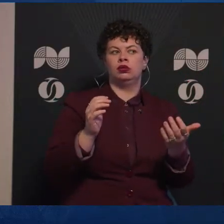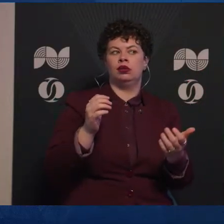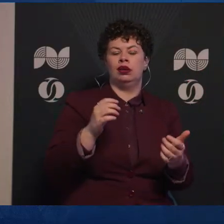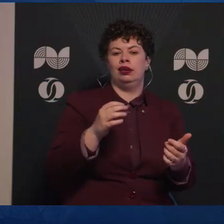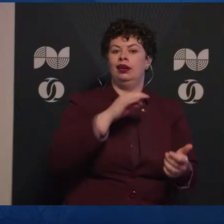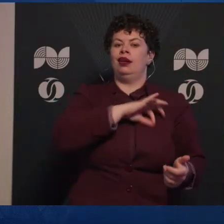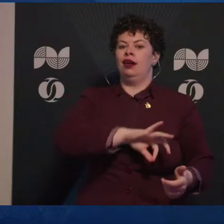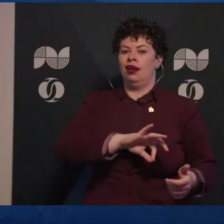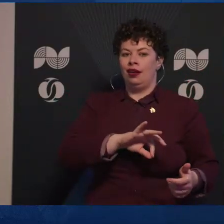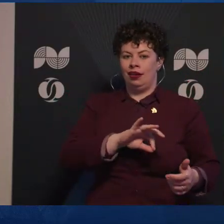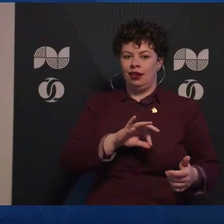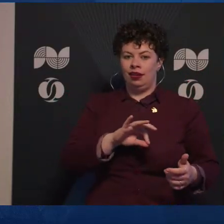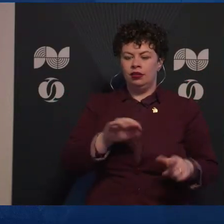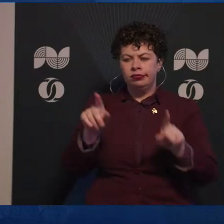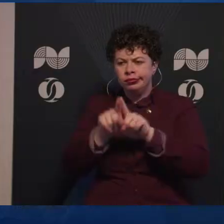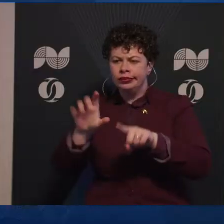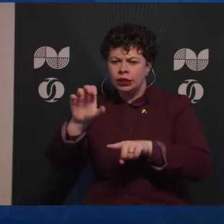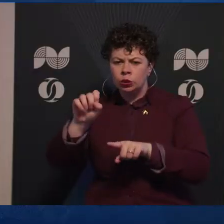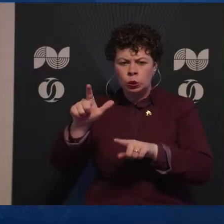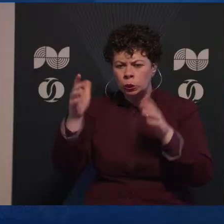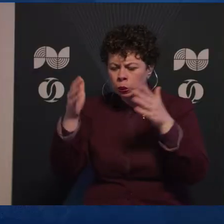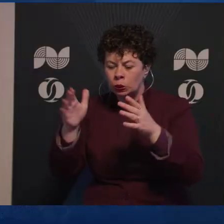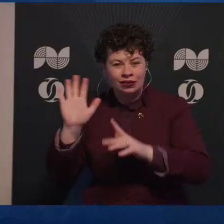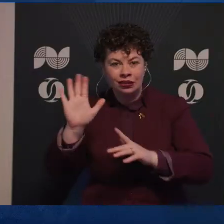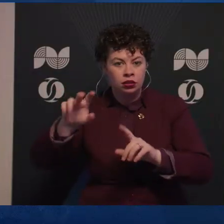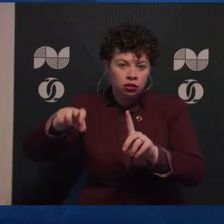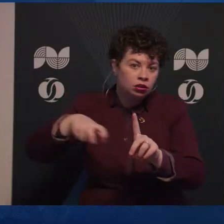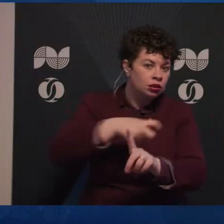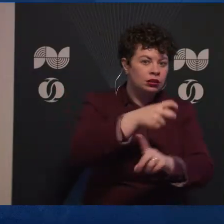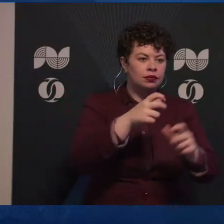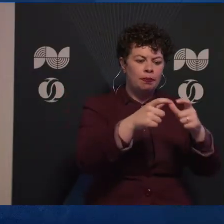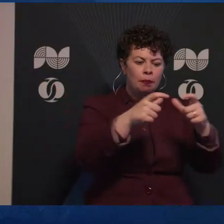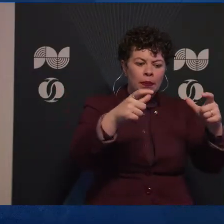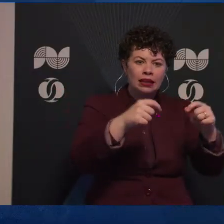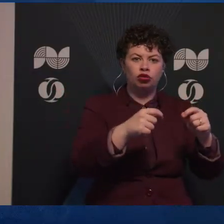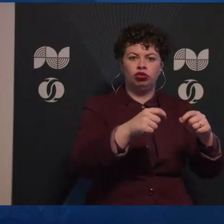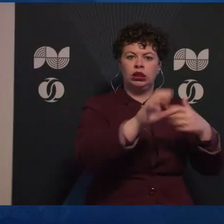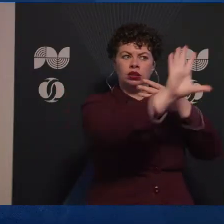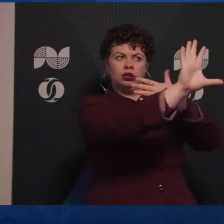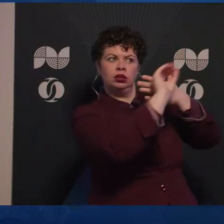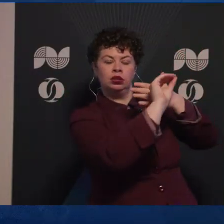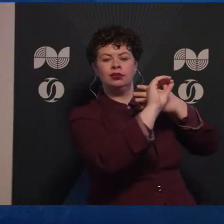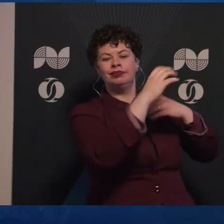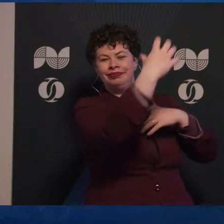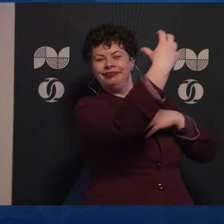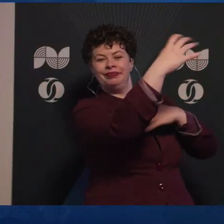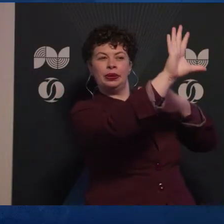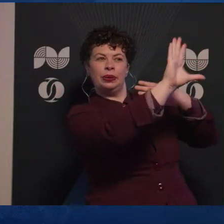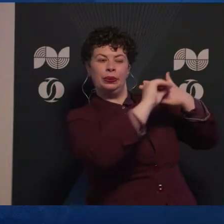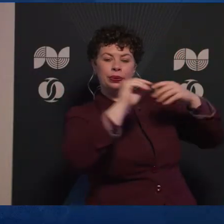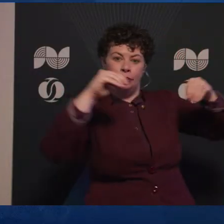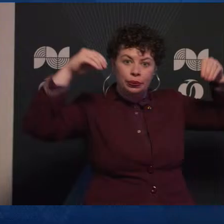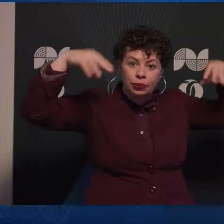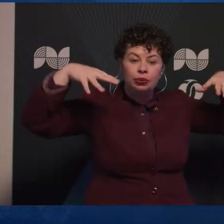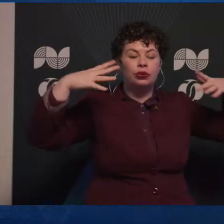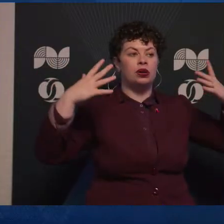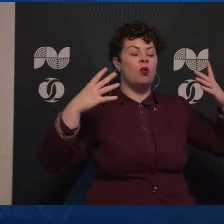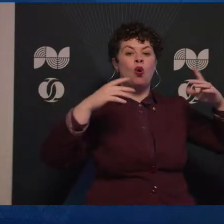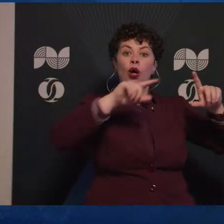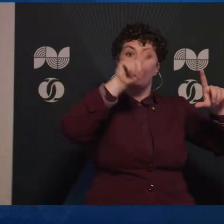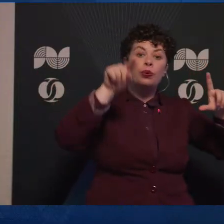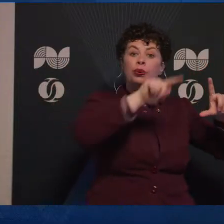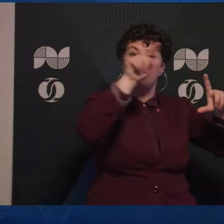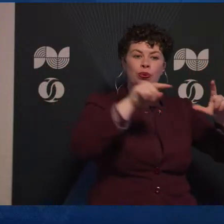green industries, whether it be electric vehicles, battery storage, solar power, wind power, nurturing these industries, developing the